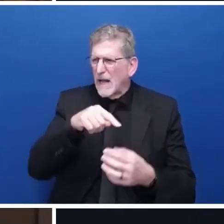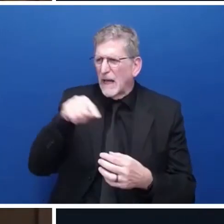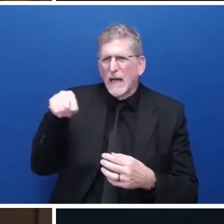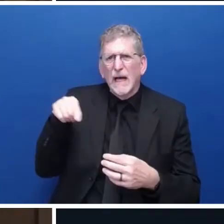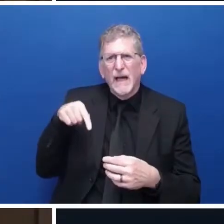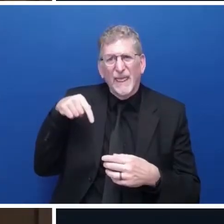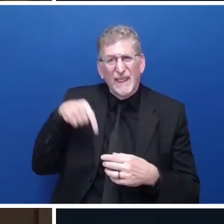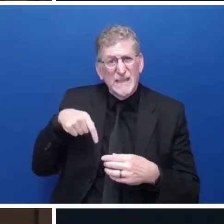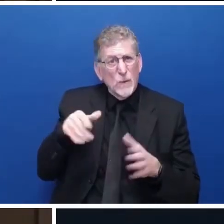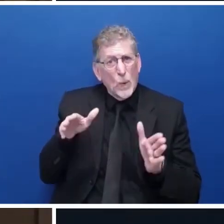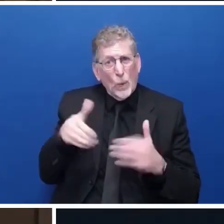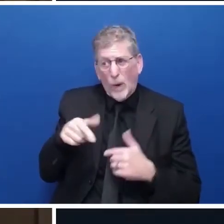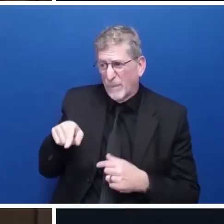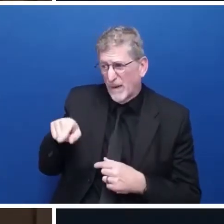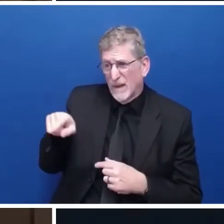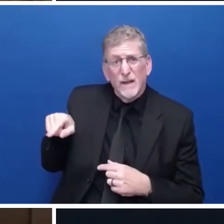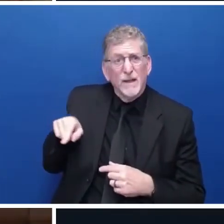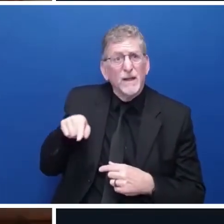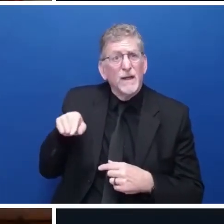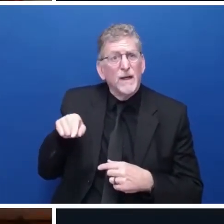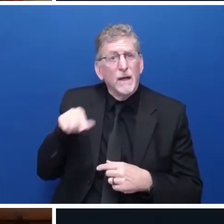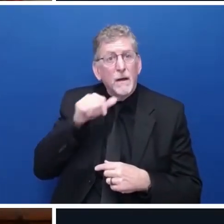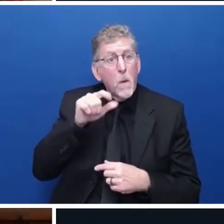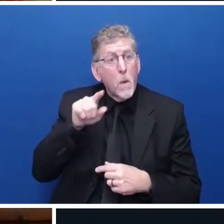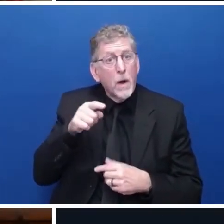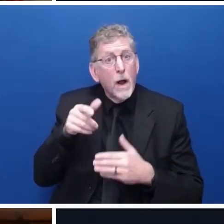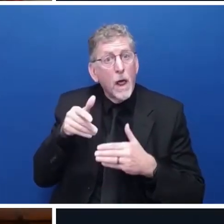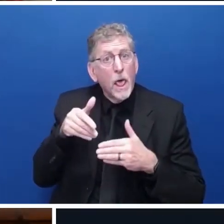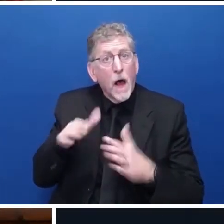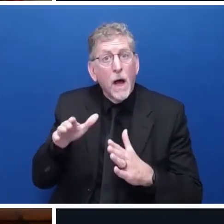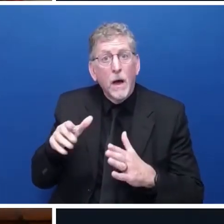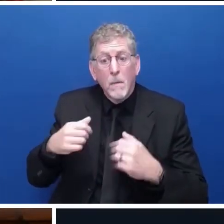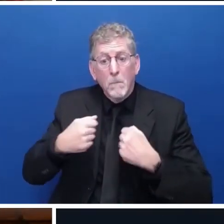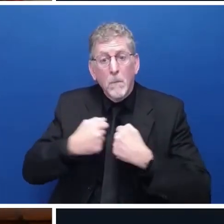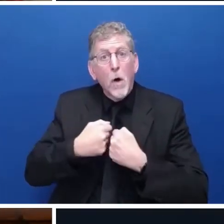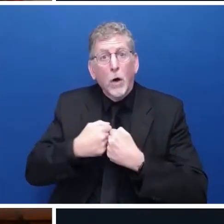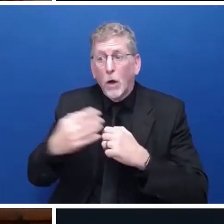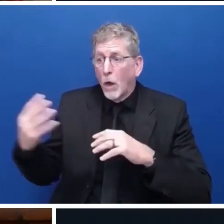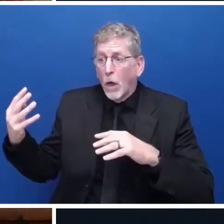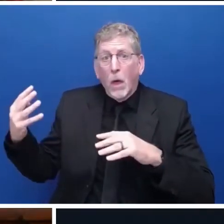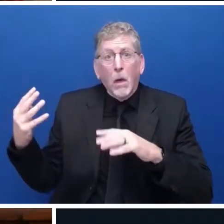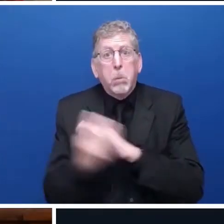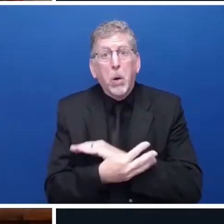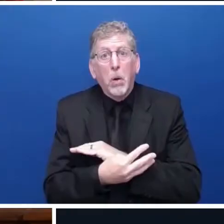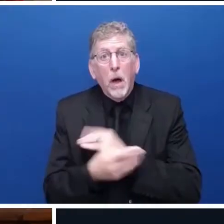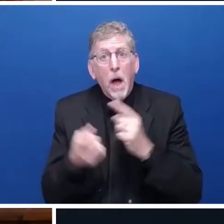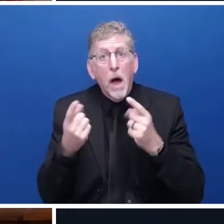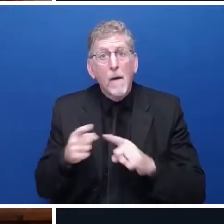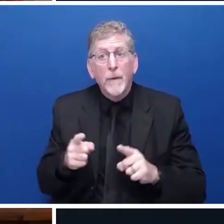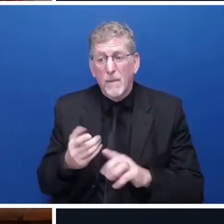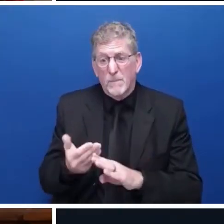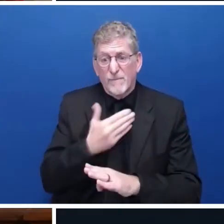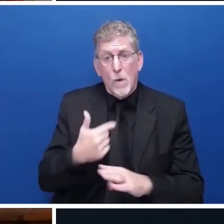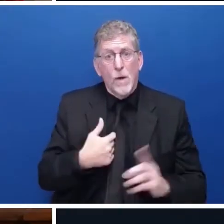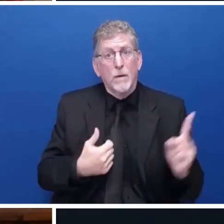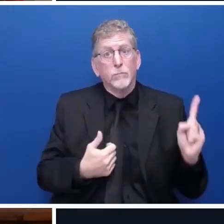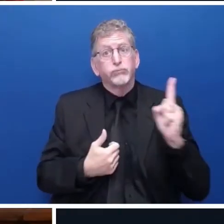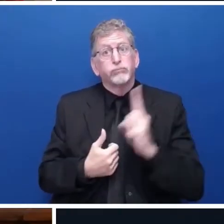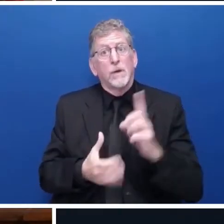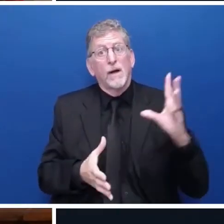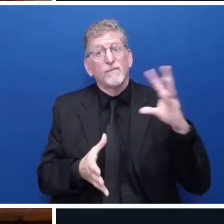not only allowed the border invasion to happen before I got involved, but indeed they would do